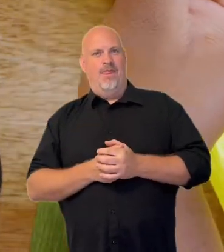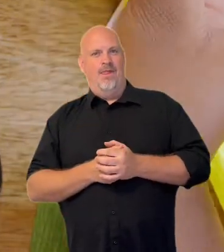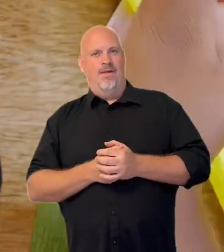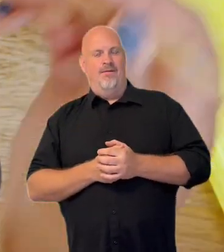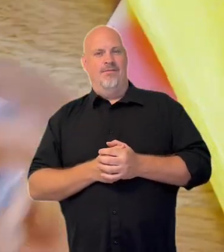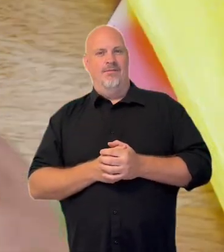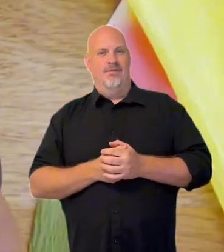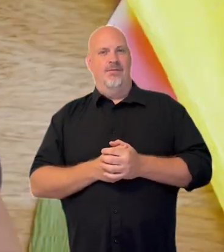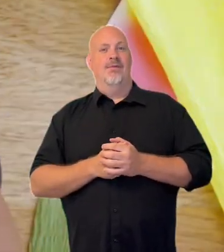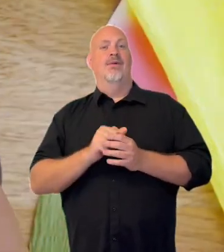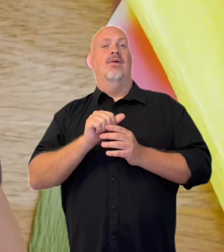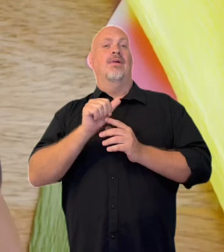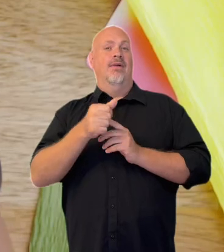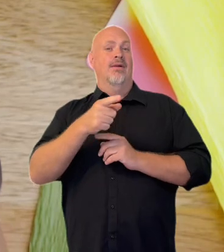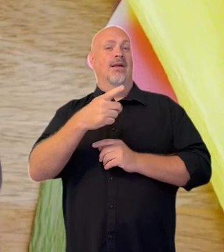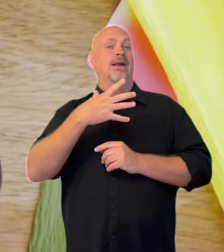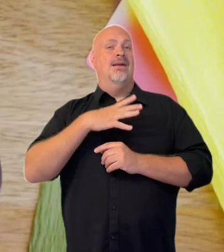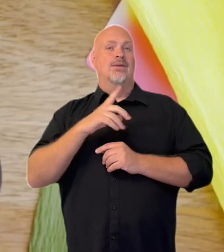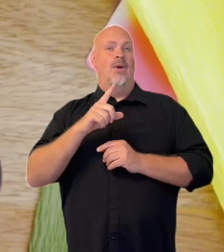8.